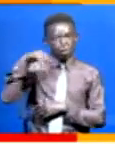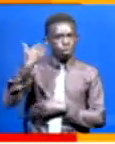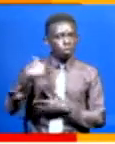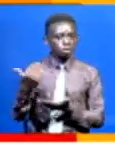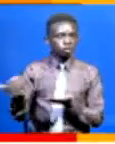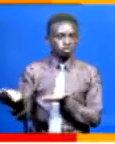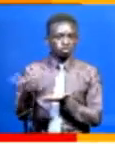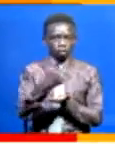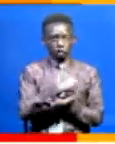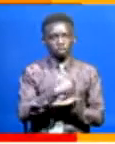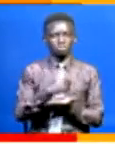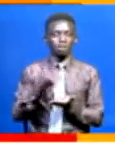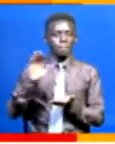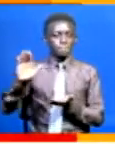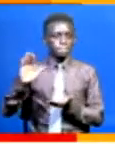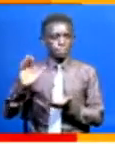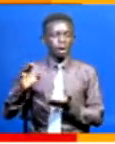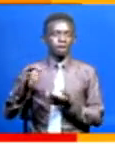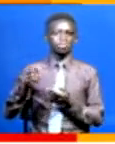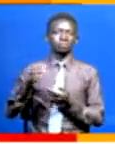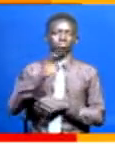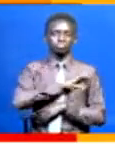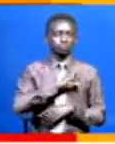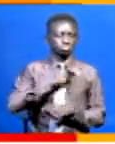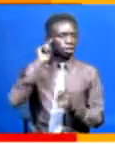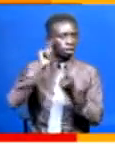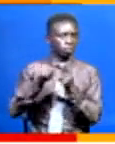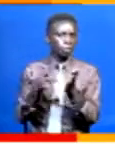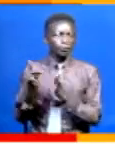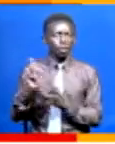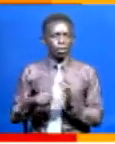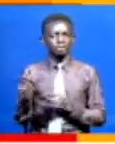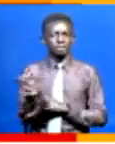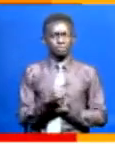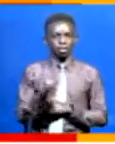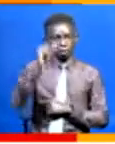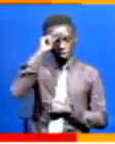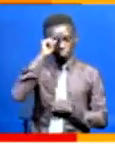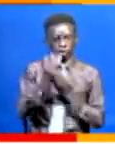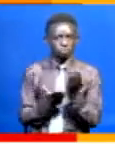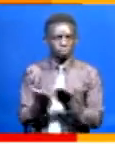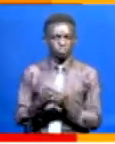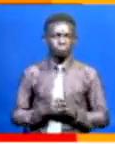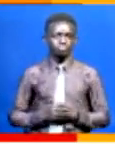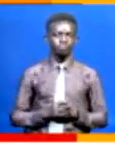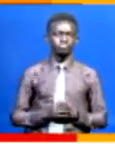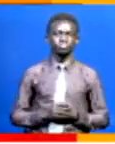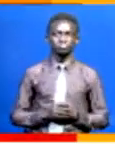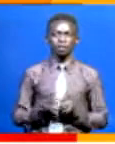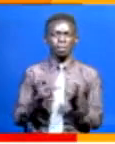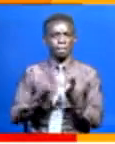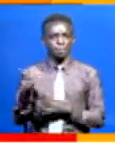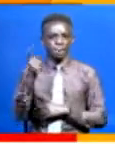its revenue to pay for salaries, government services, to pay